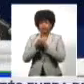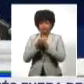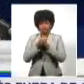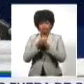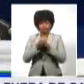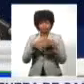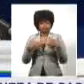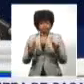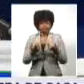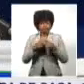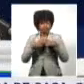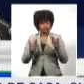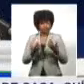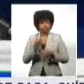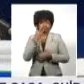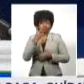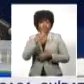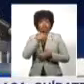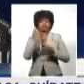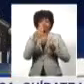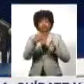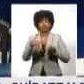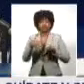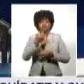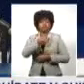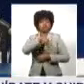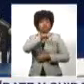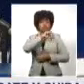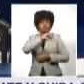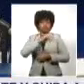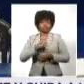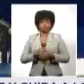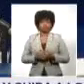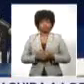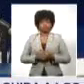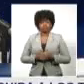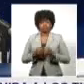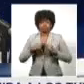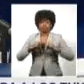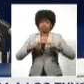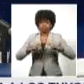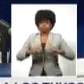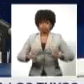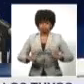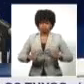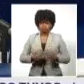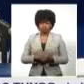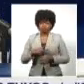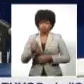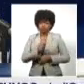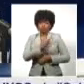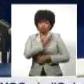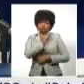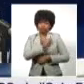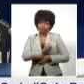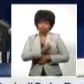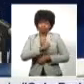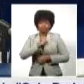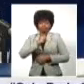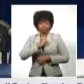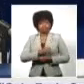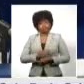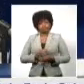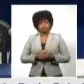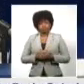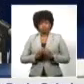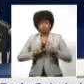We start our briefing today conveying our condolences to three families and three groups of friends for the